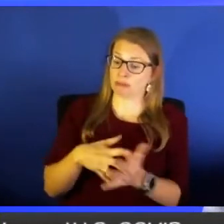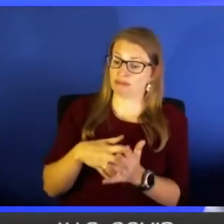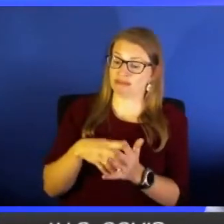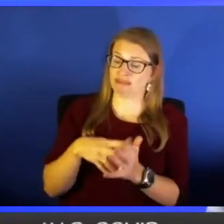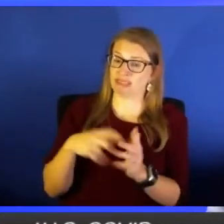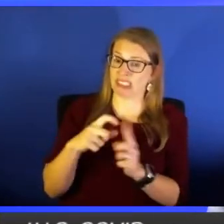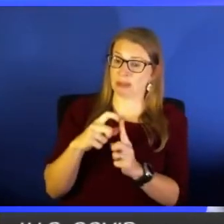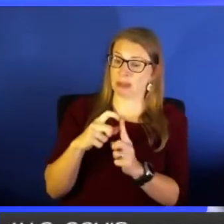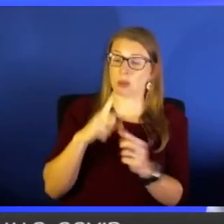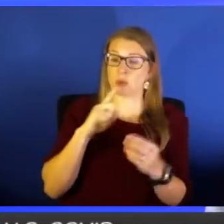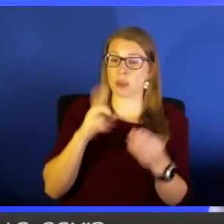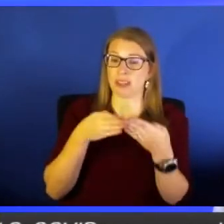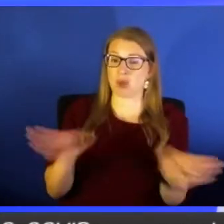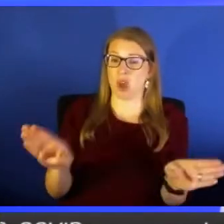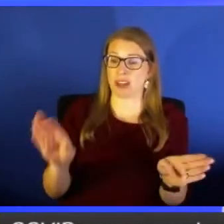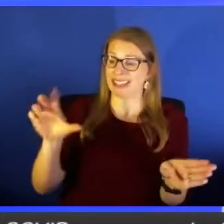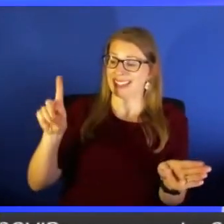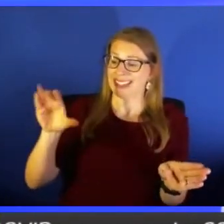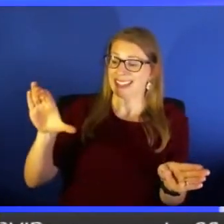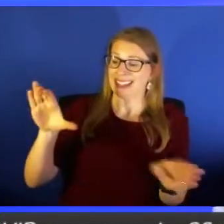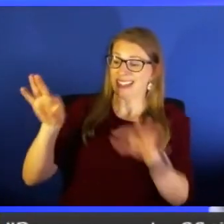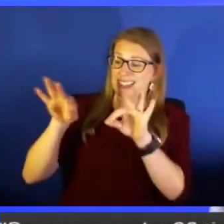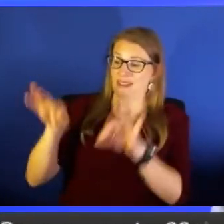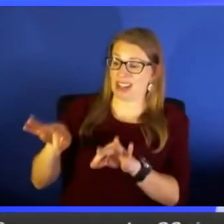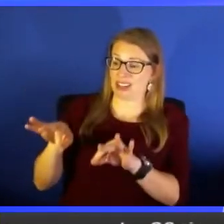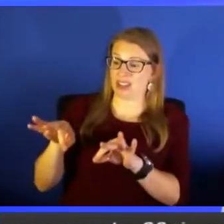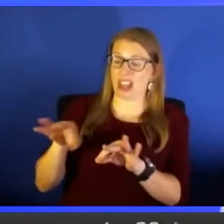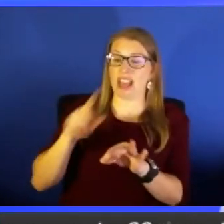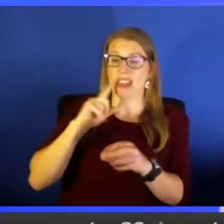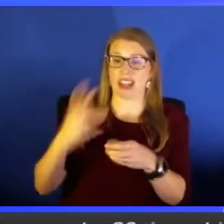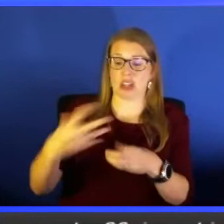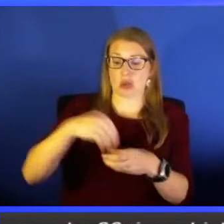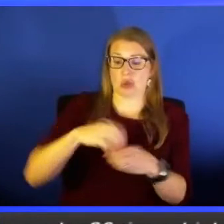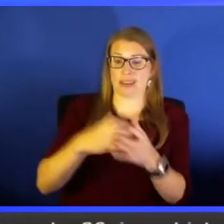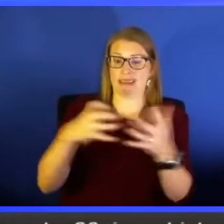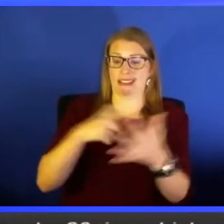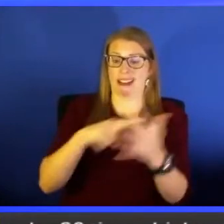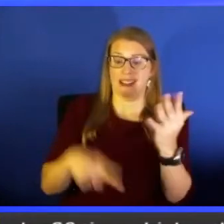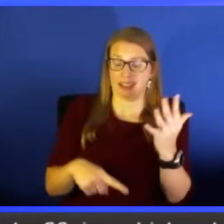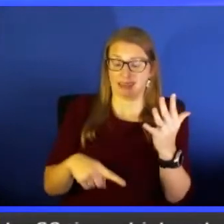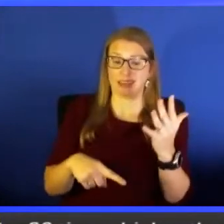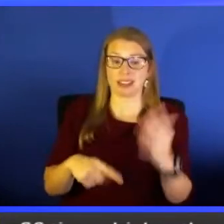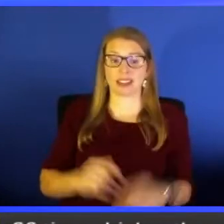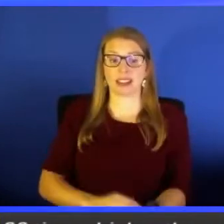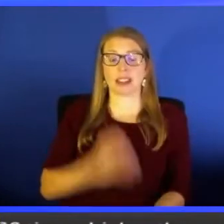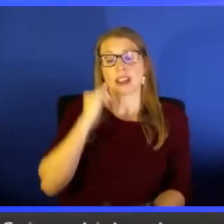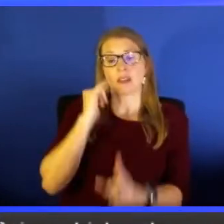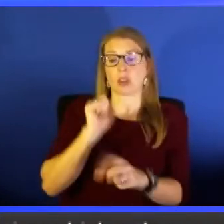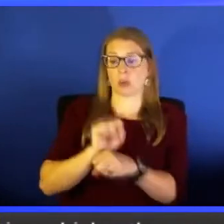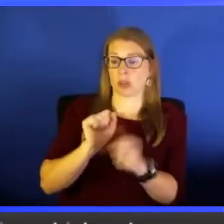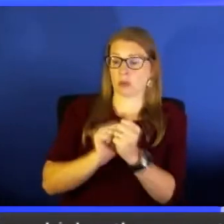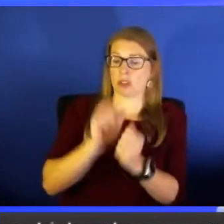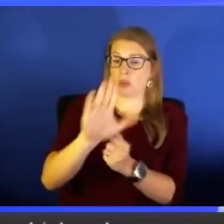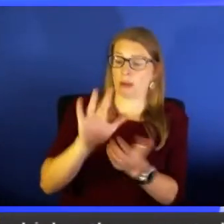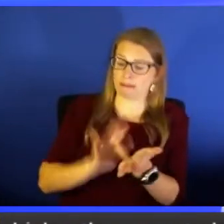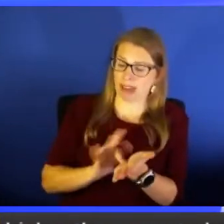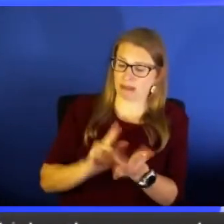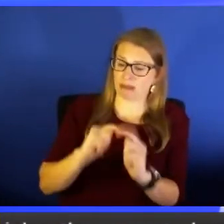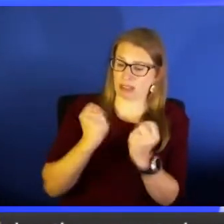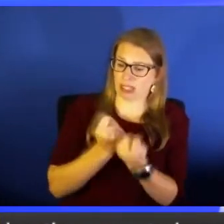if you look at those CDC definitions. It encompasses a lot. And so if you are working with your medical teams, if you have some